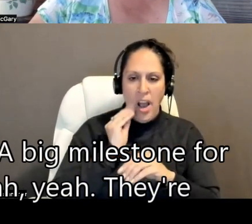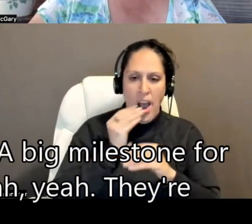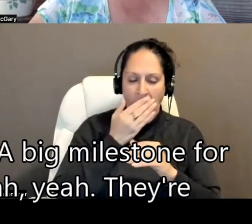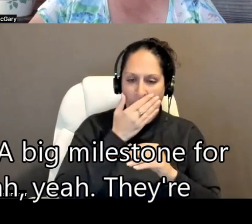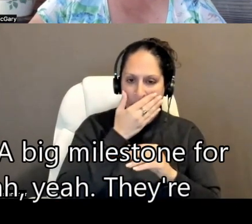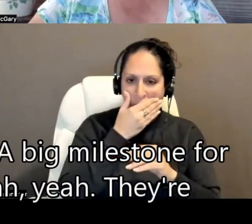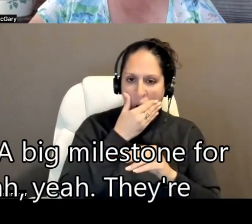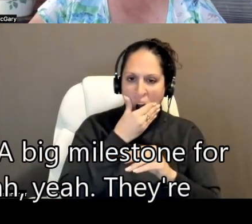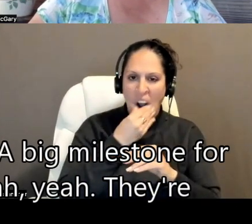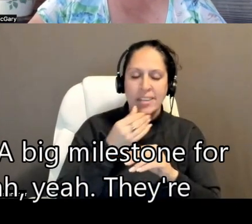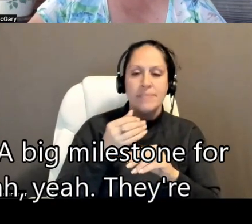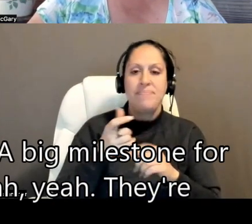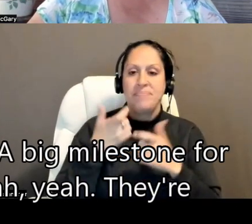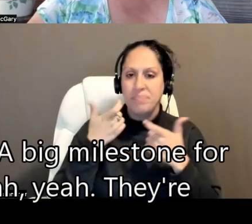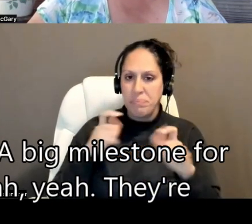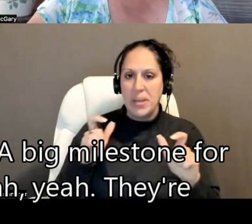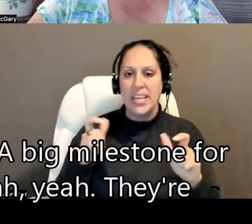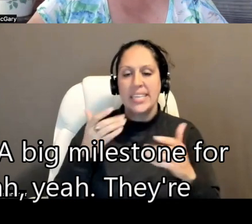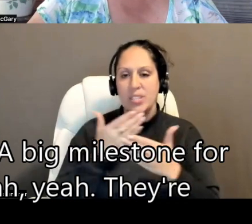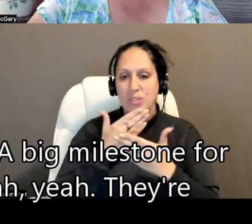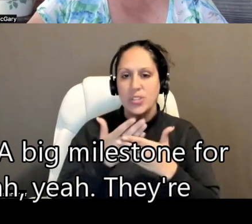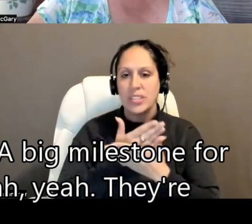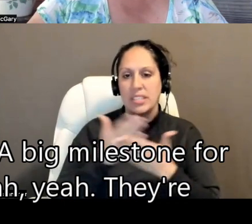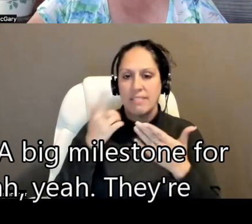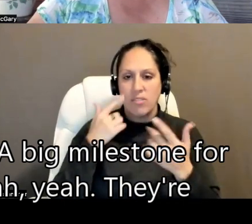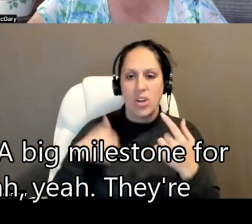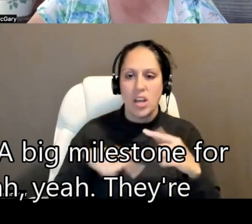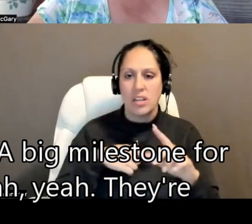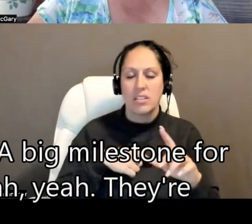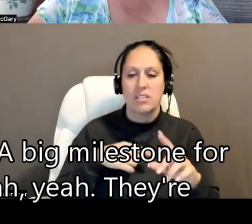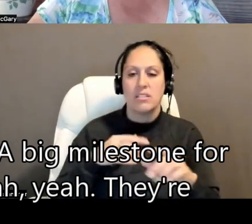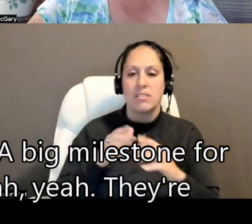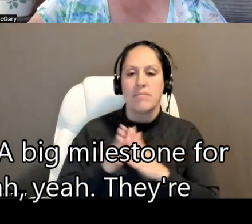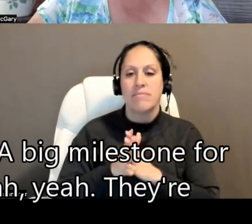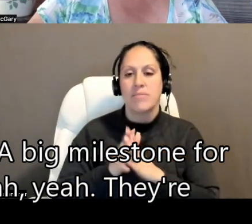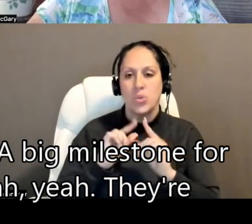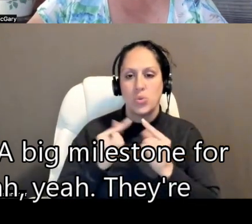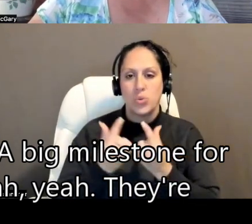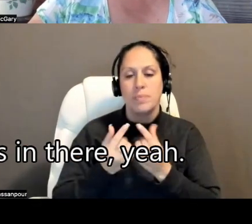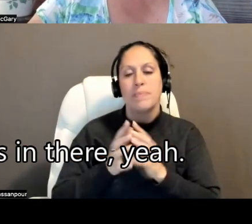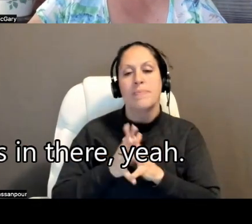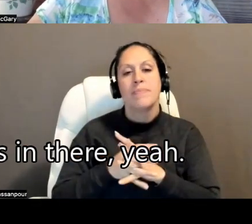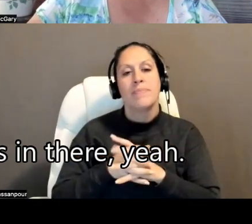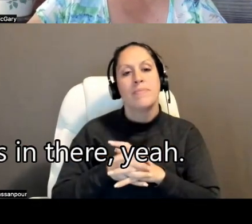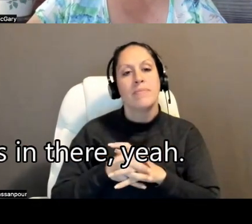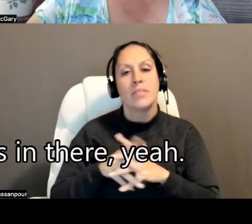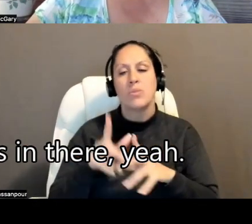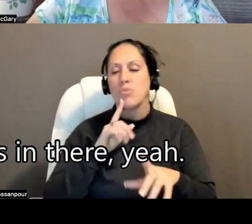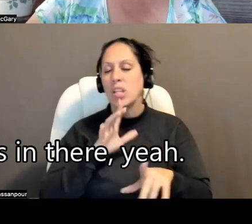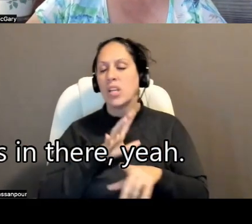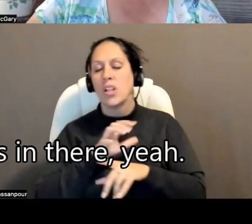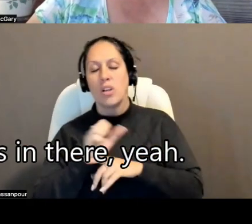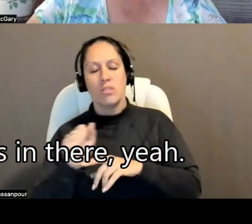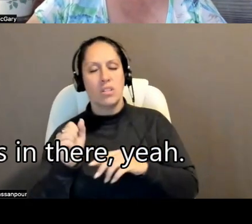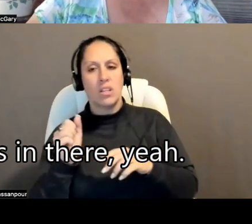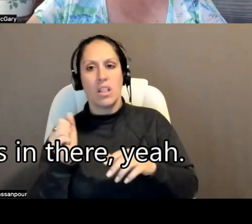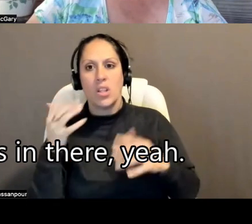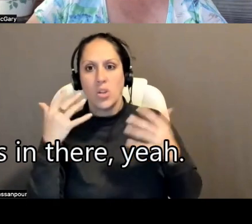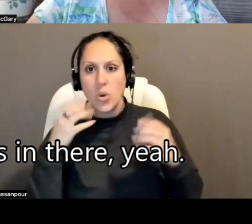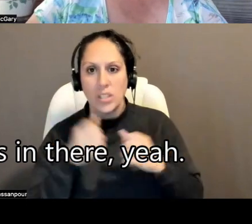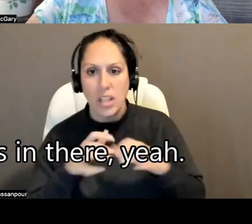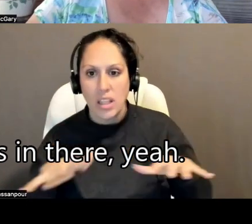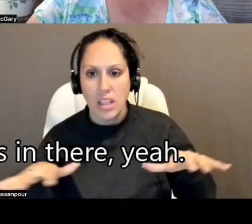place. Yeah, A big milestone for our group. Yeah. There are incredible acoustics in there.